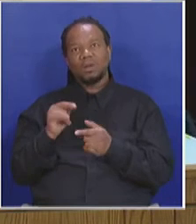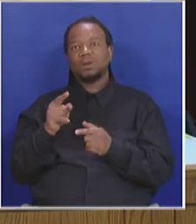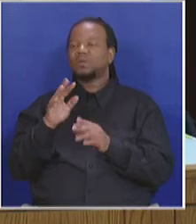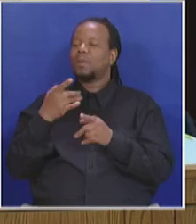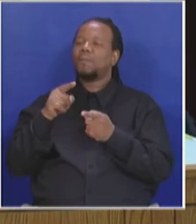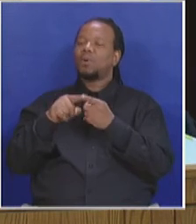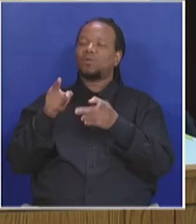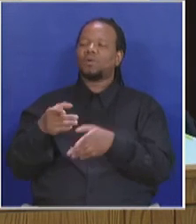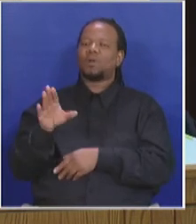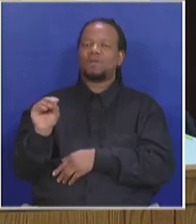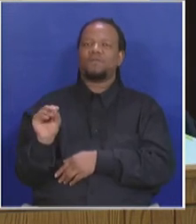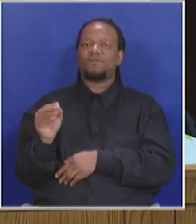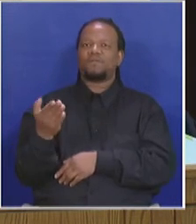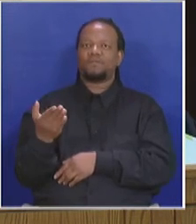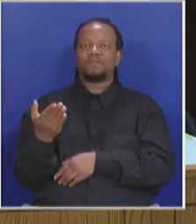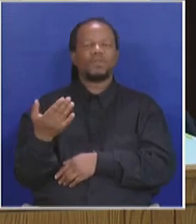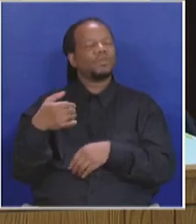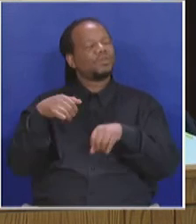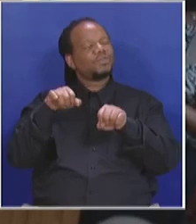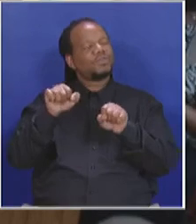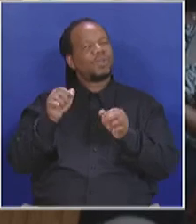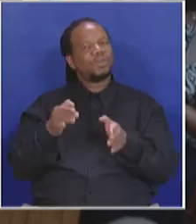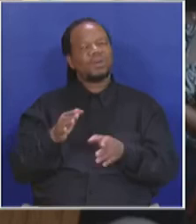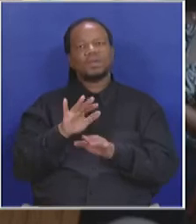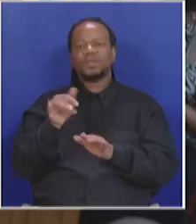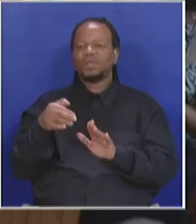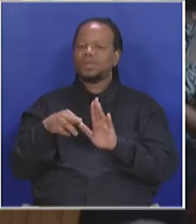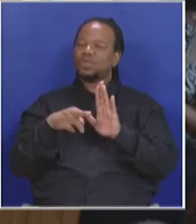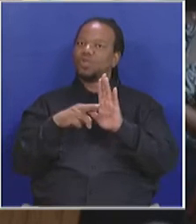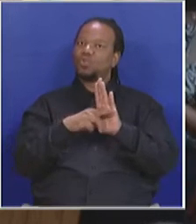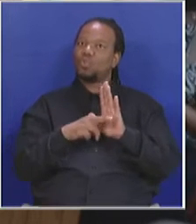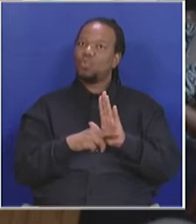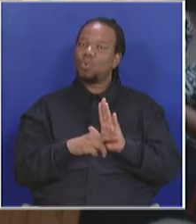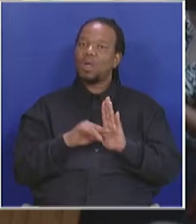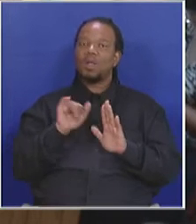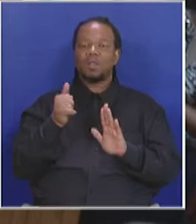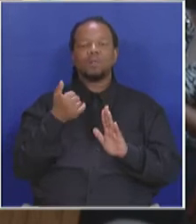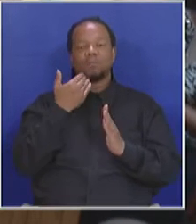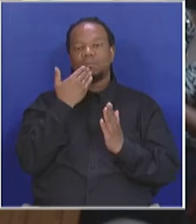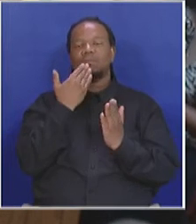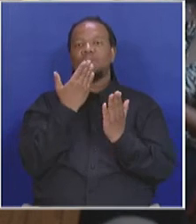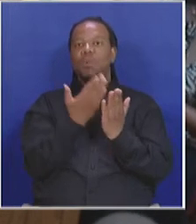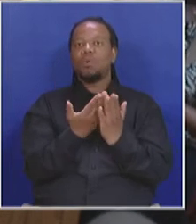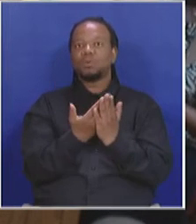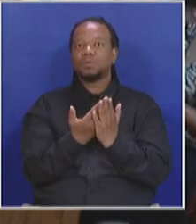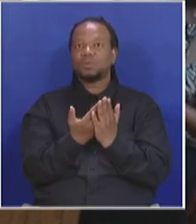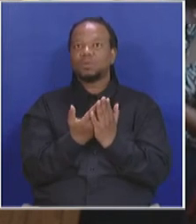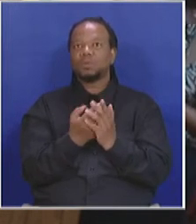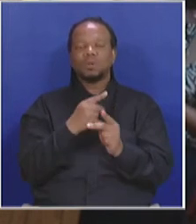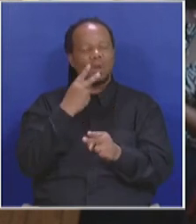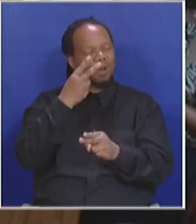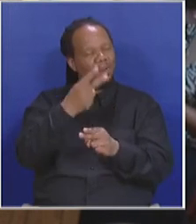order. Chair, on a point of order, the rule does not allow for a motion to be repeated